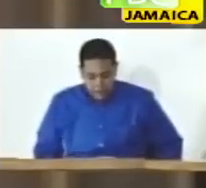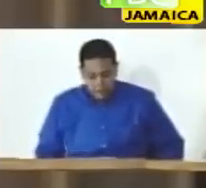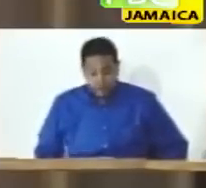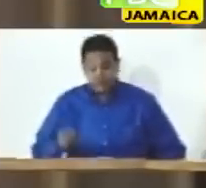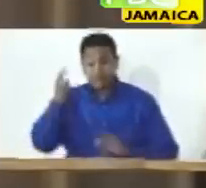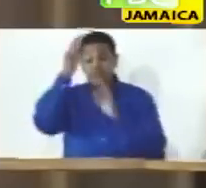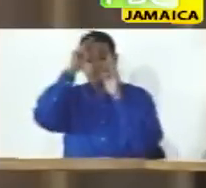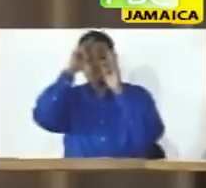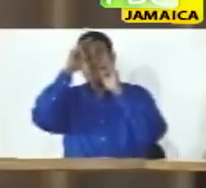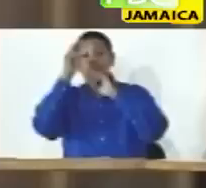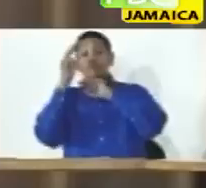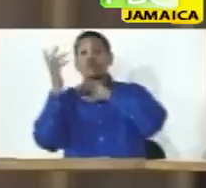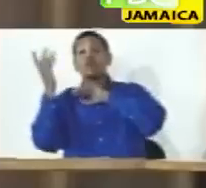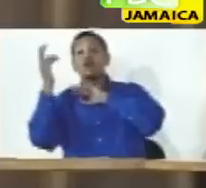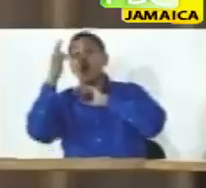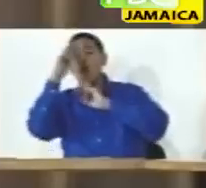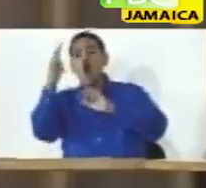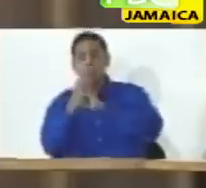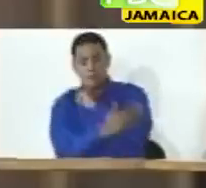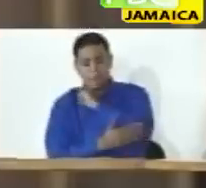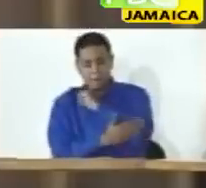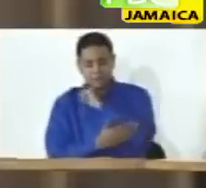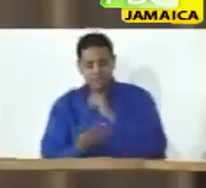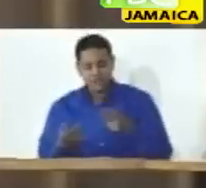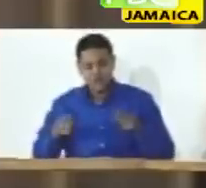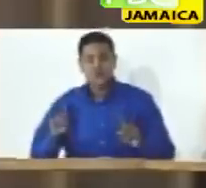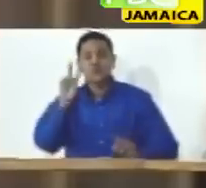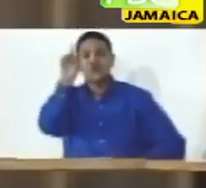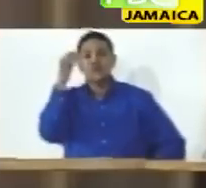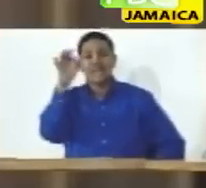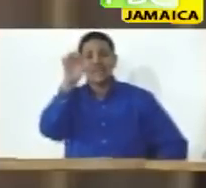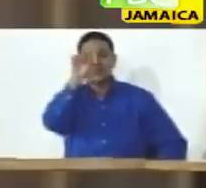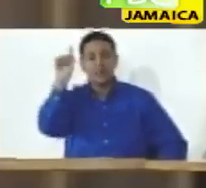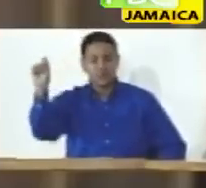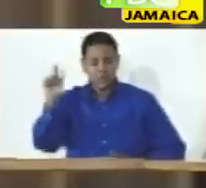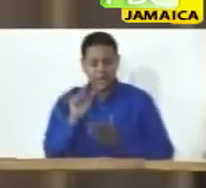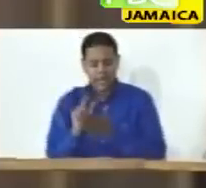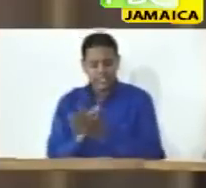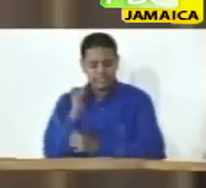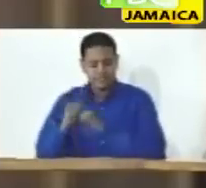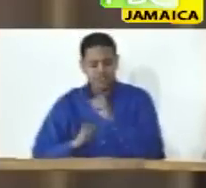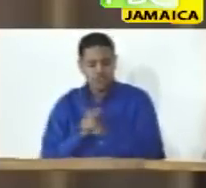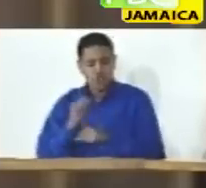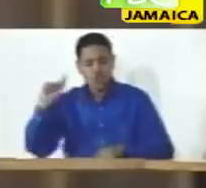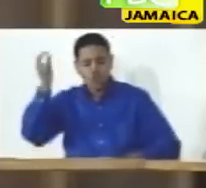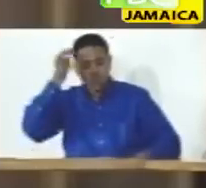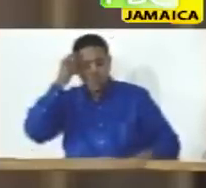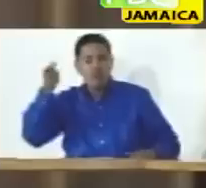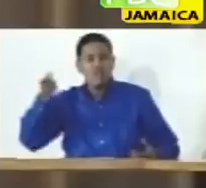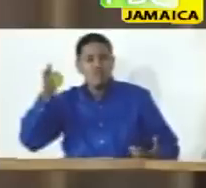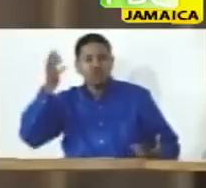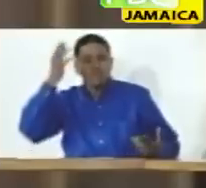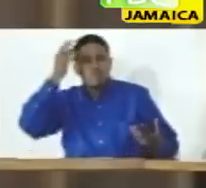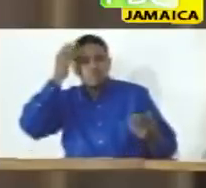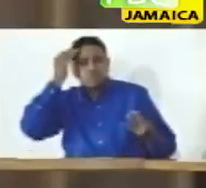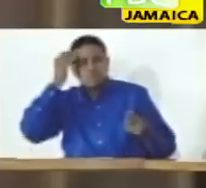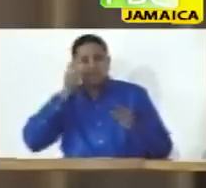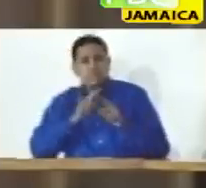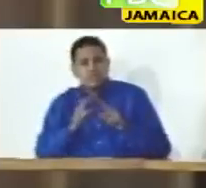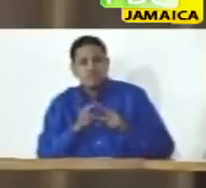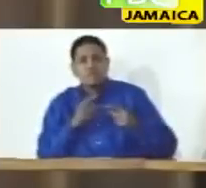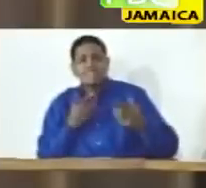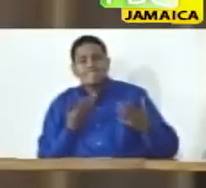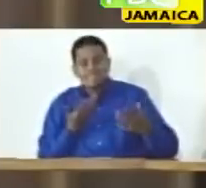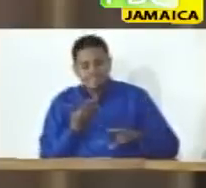Honorable members, during the 2019-2020 legislative year, the government made